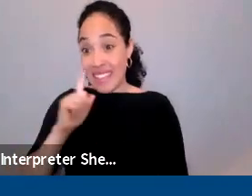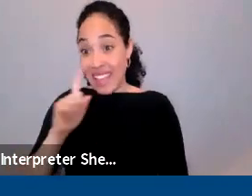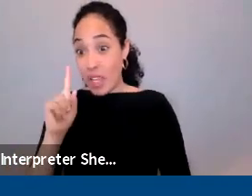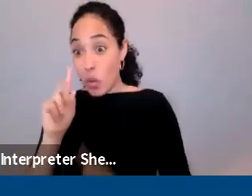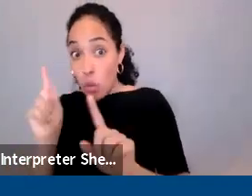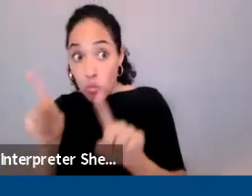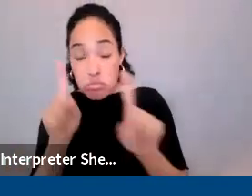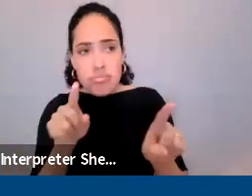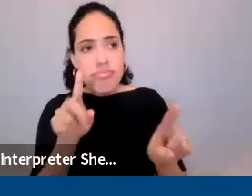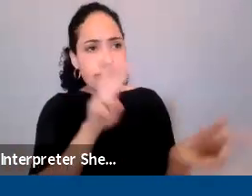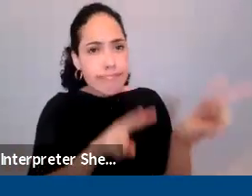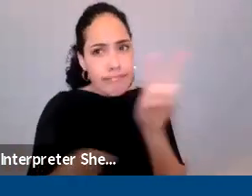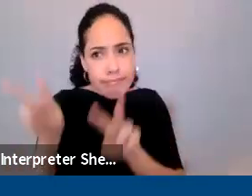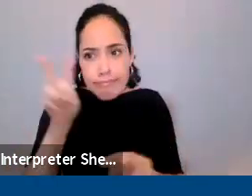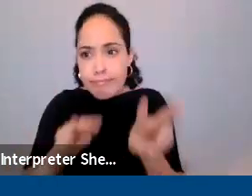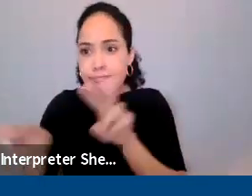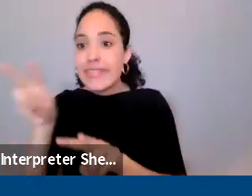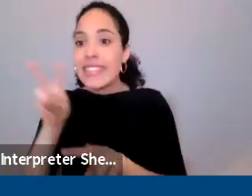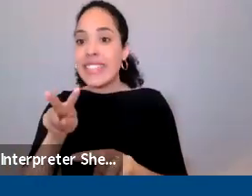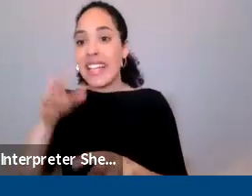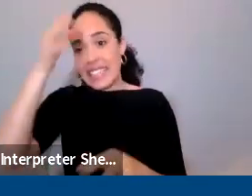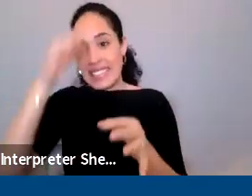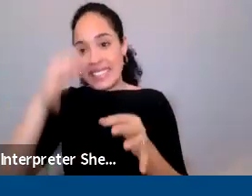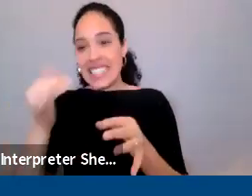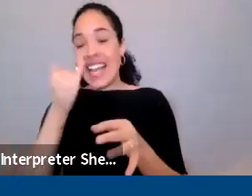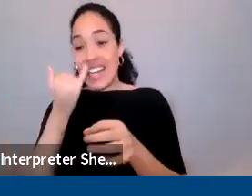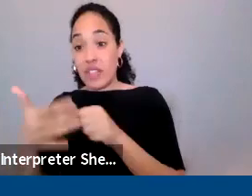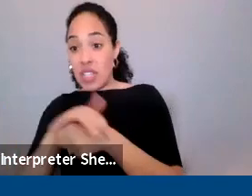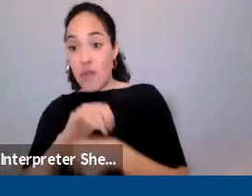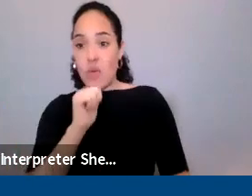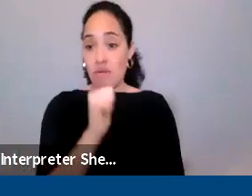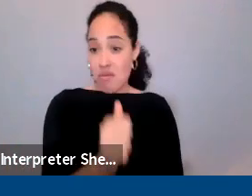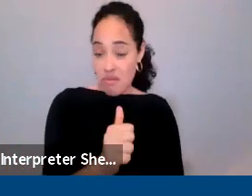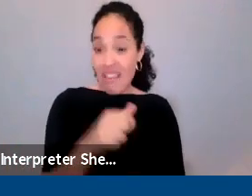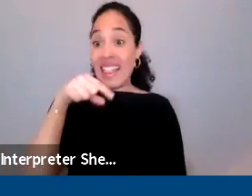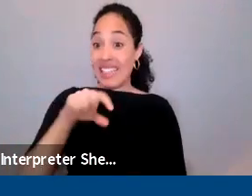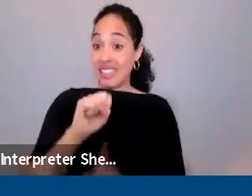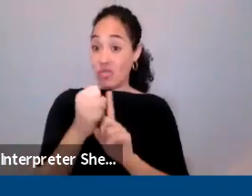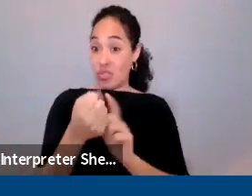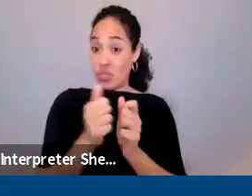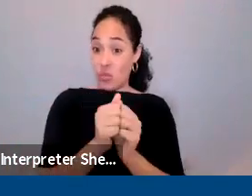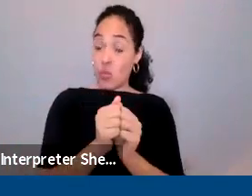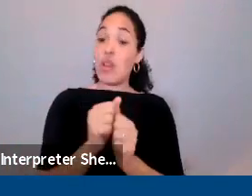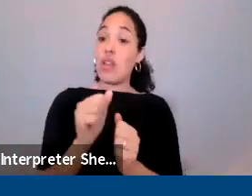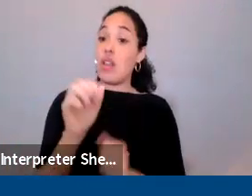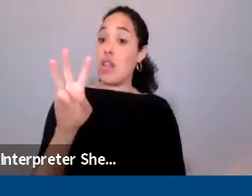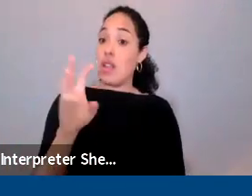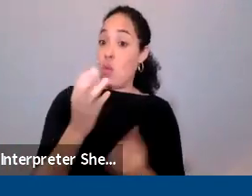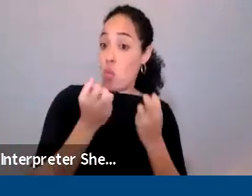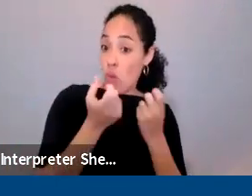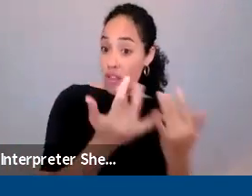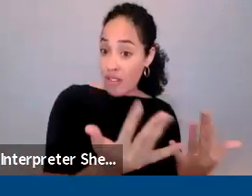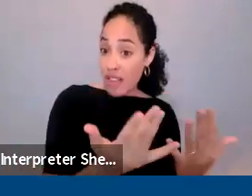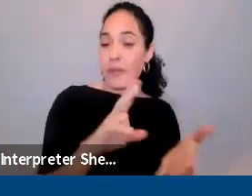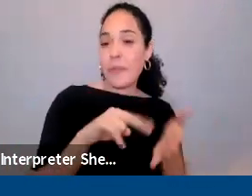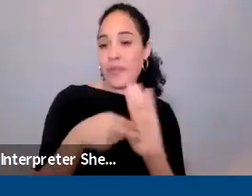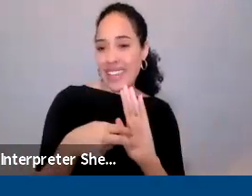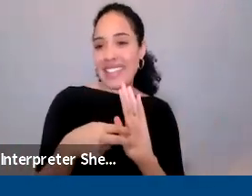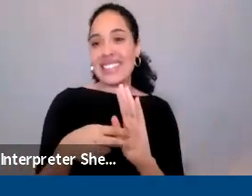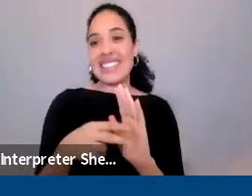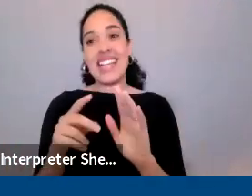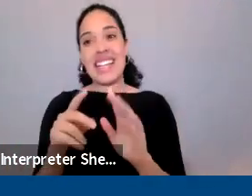see in these situations for wildfire to start with is going to be type of a debris flow. It's going to be